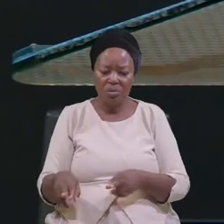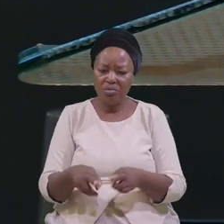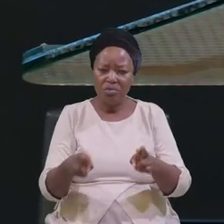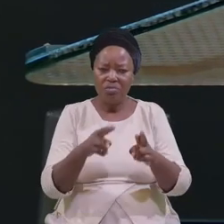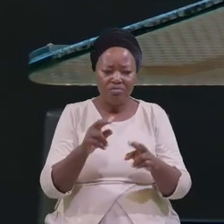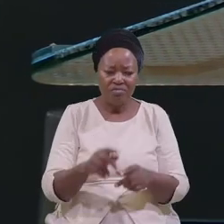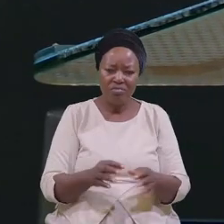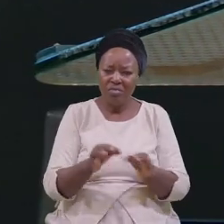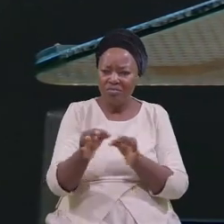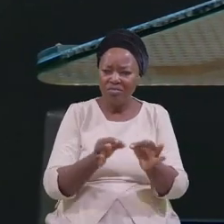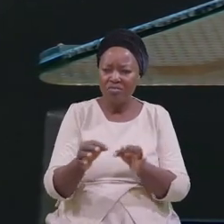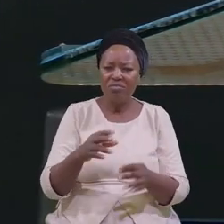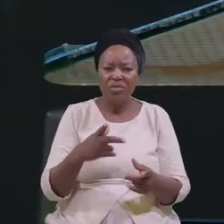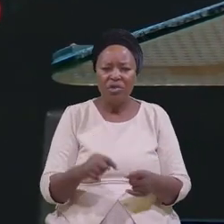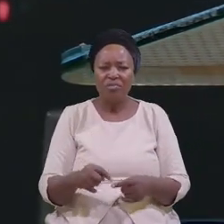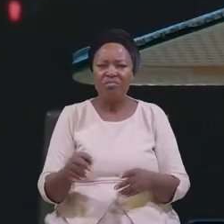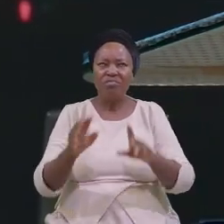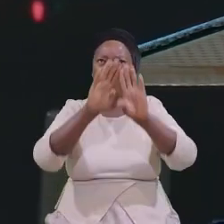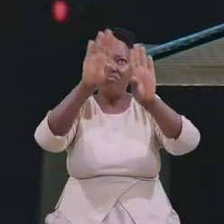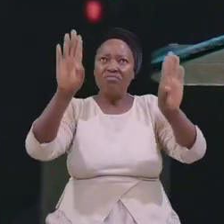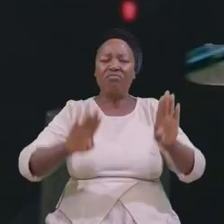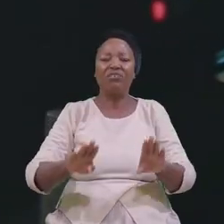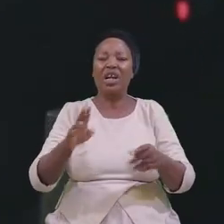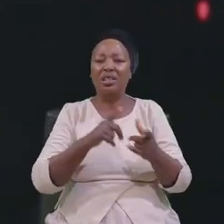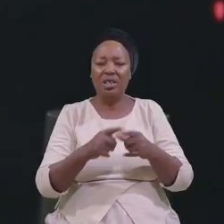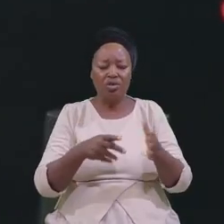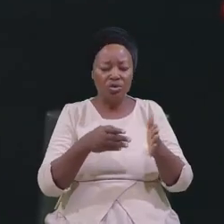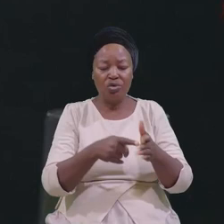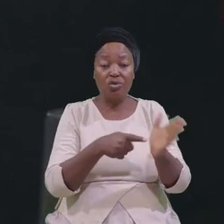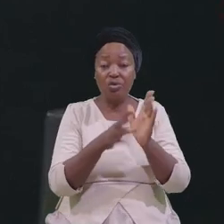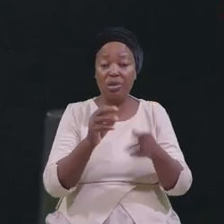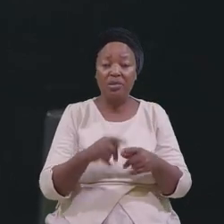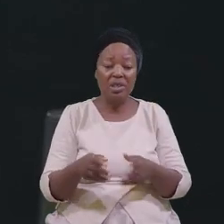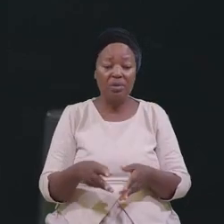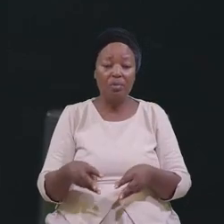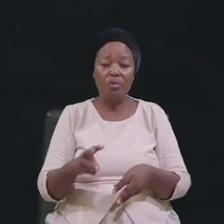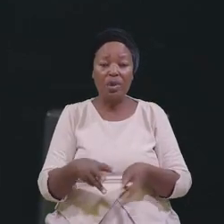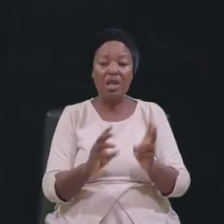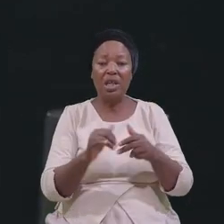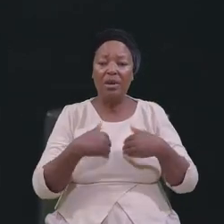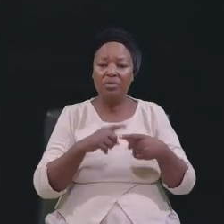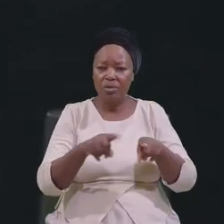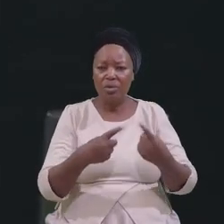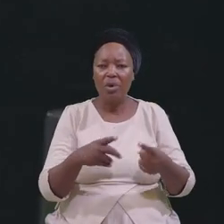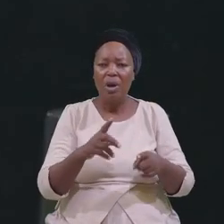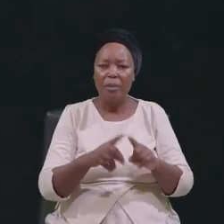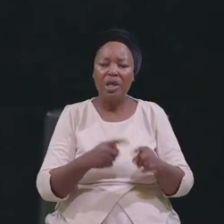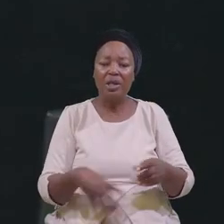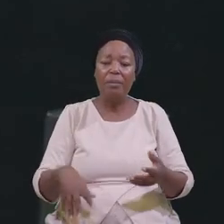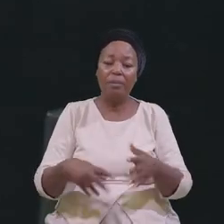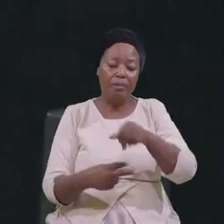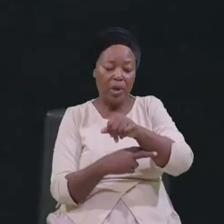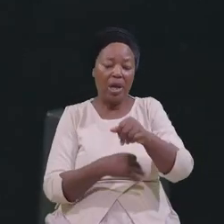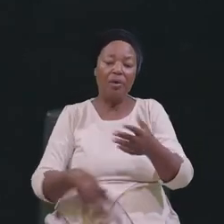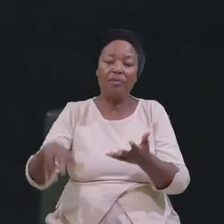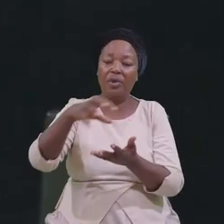there was no signboard, and yet the direction they ought to go, the pillar of cloud went that direction. Because of the